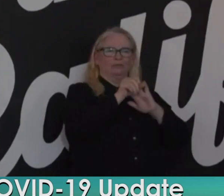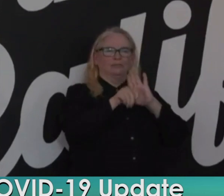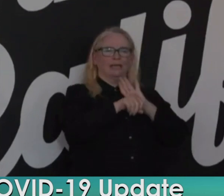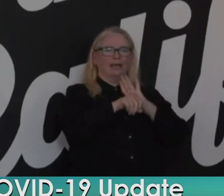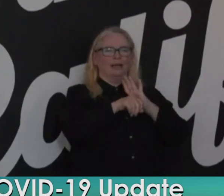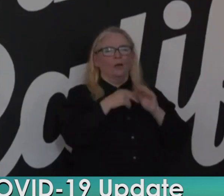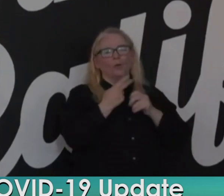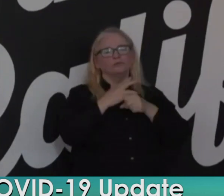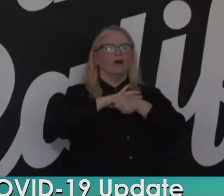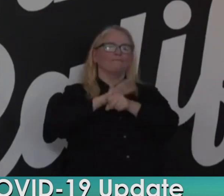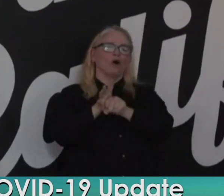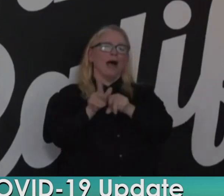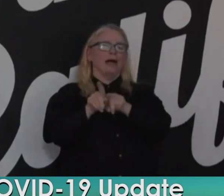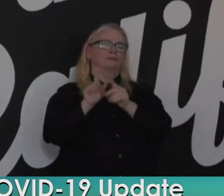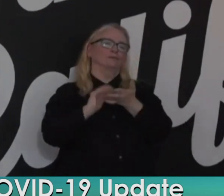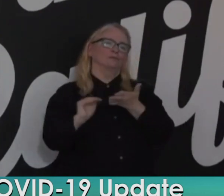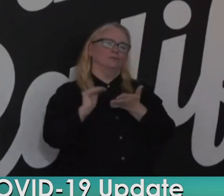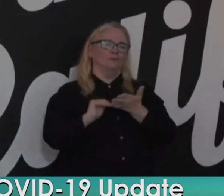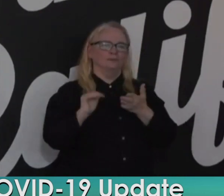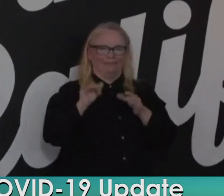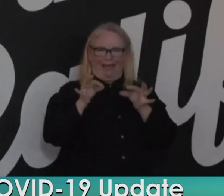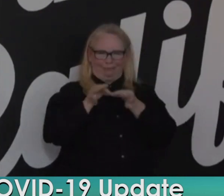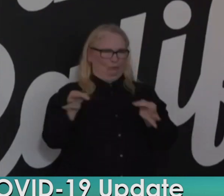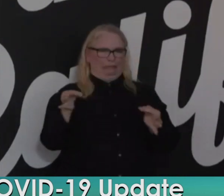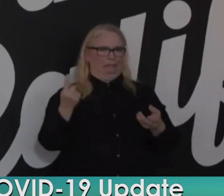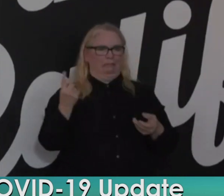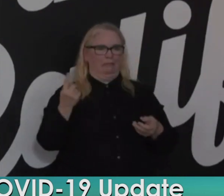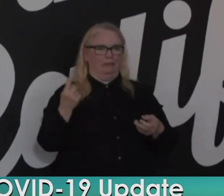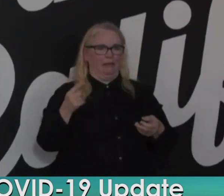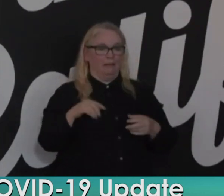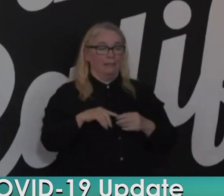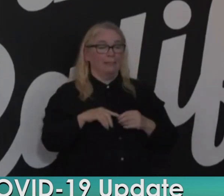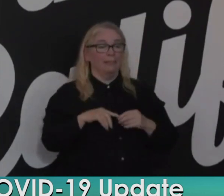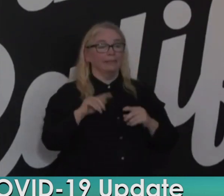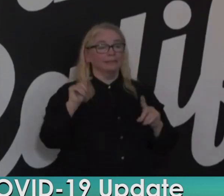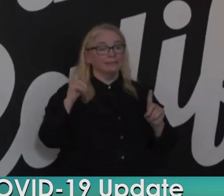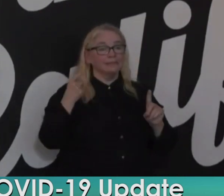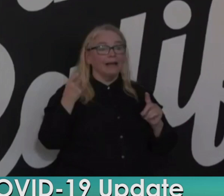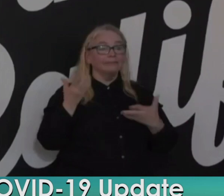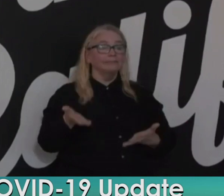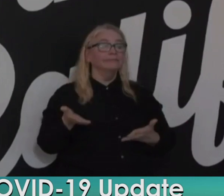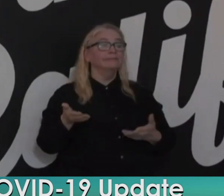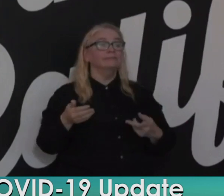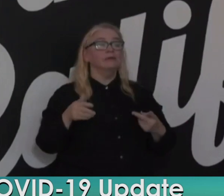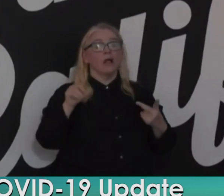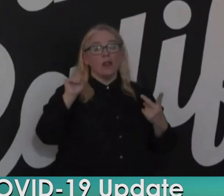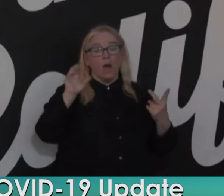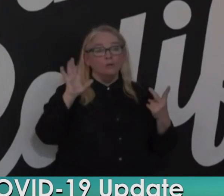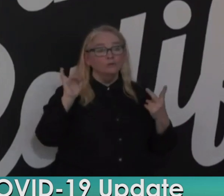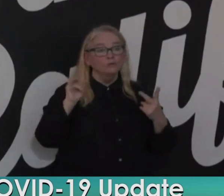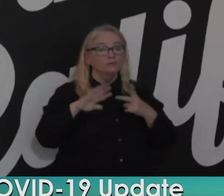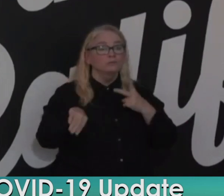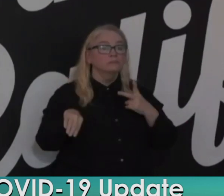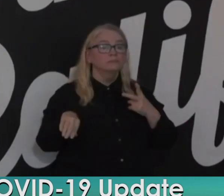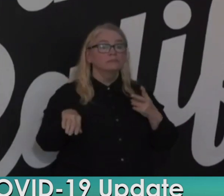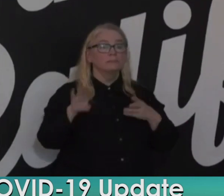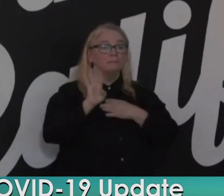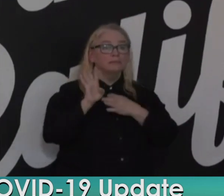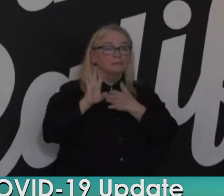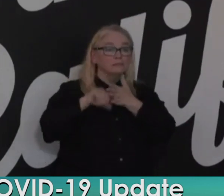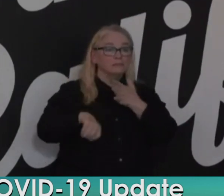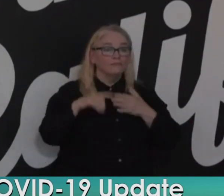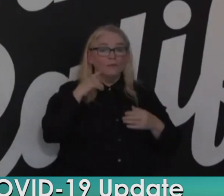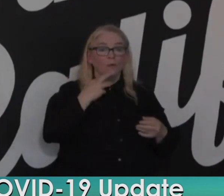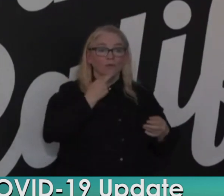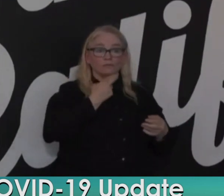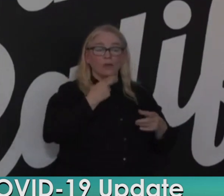gains taxes must be put on the table. Also, lawsuit indemnification and business deductions for restaurants, etc.